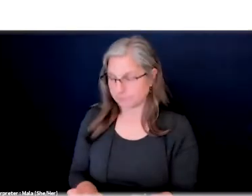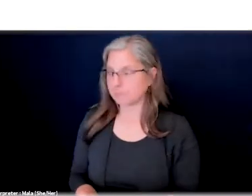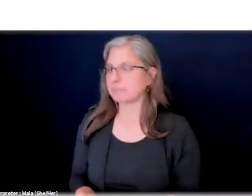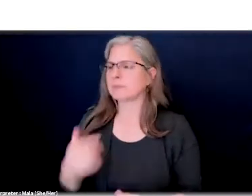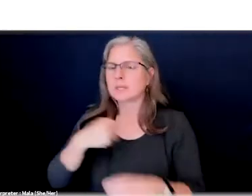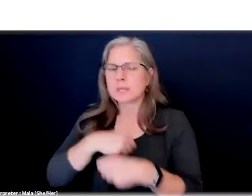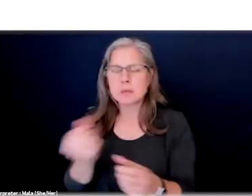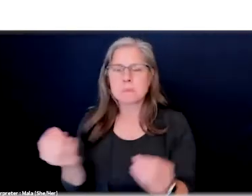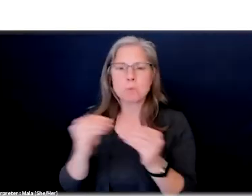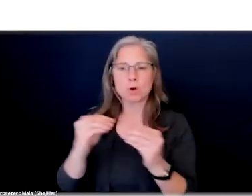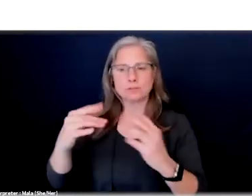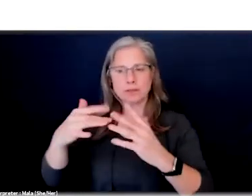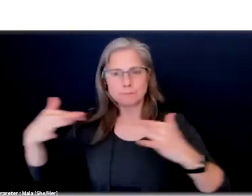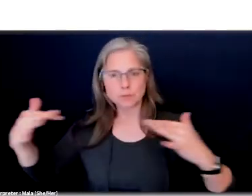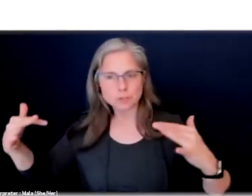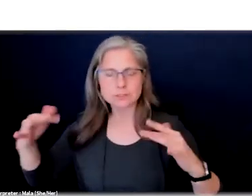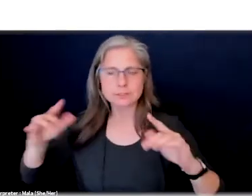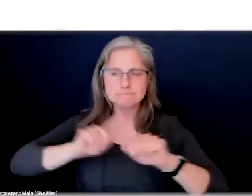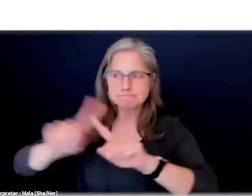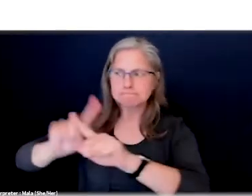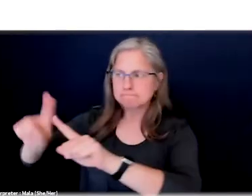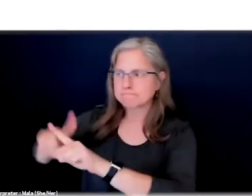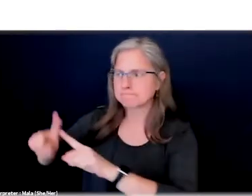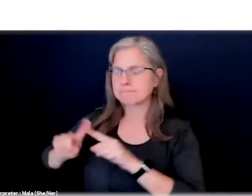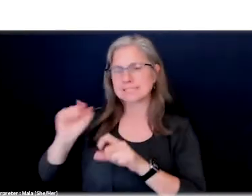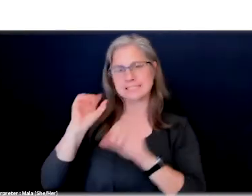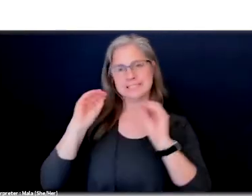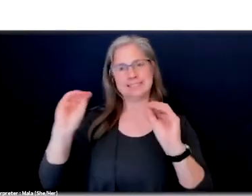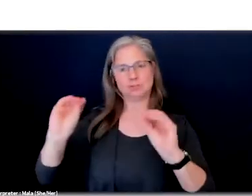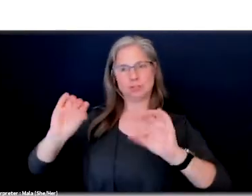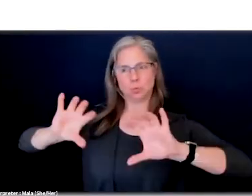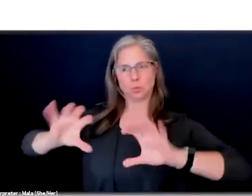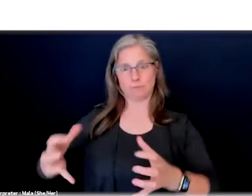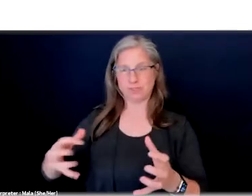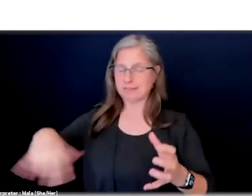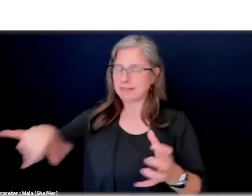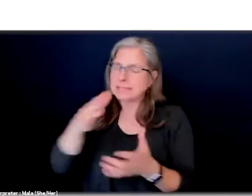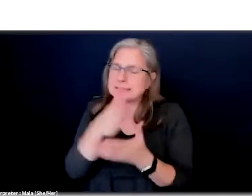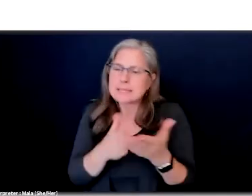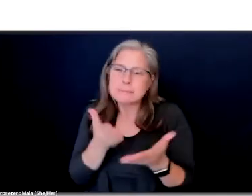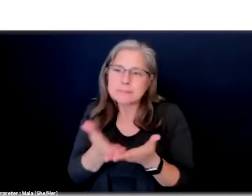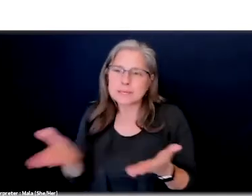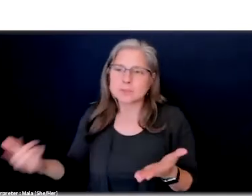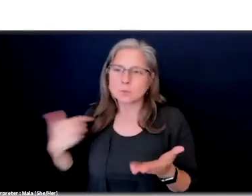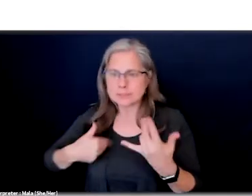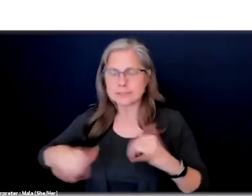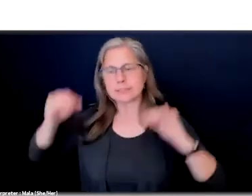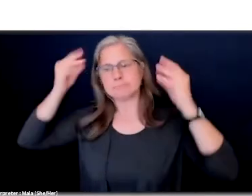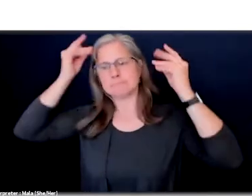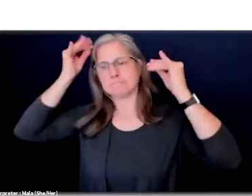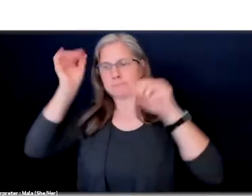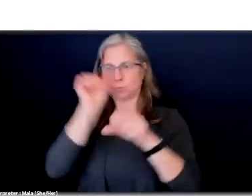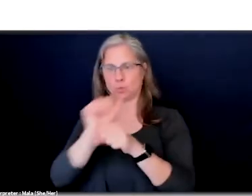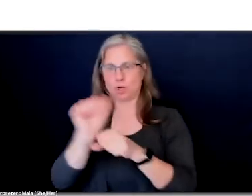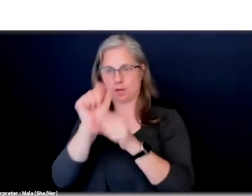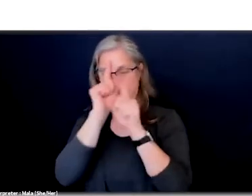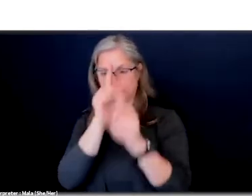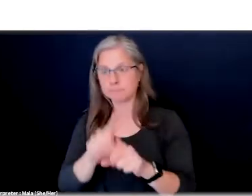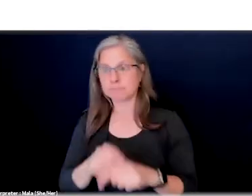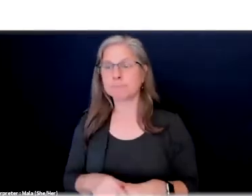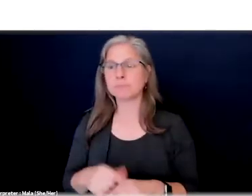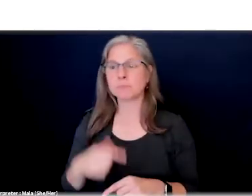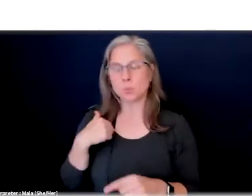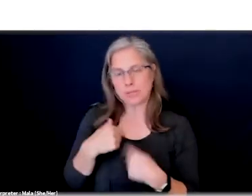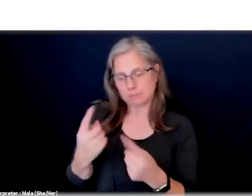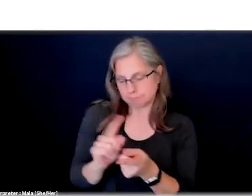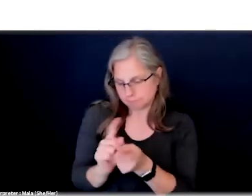more diverse teaching workforce. So those are some of the things that we still continue to work on as we have been preparing